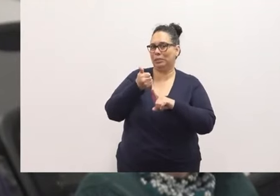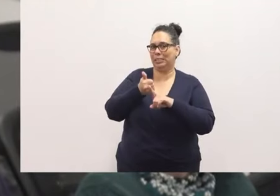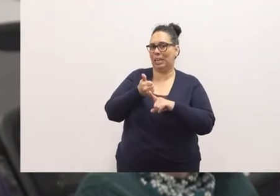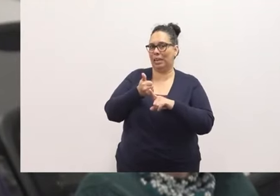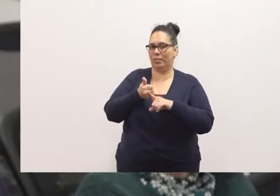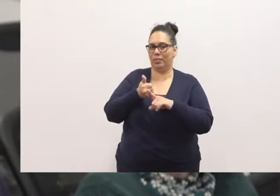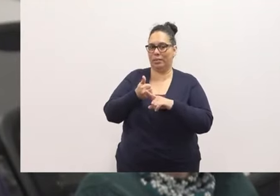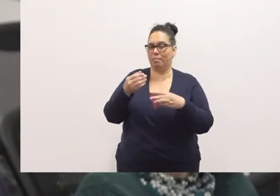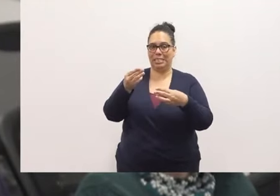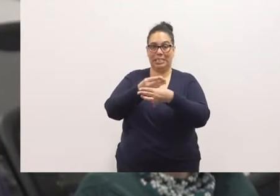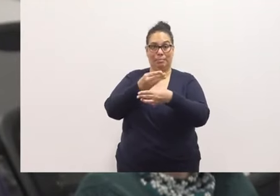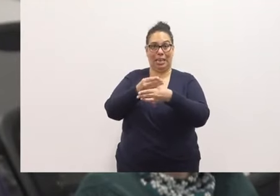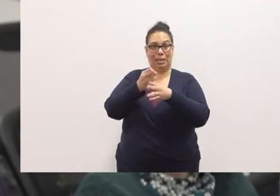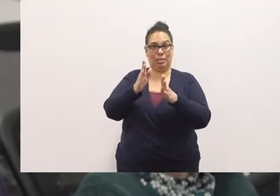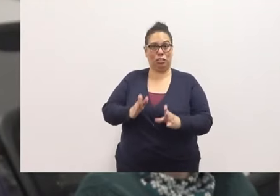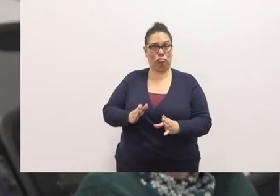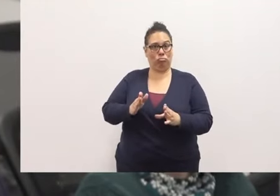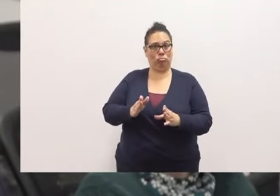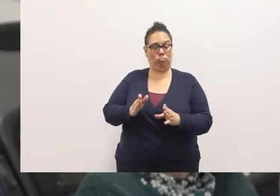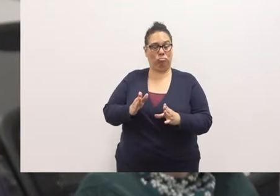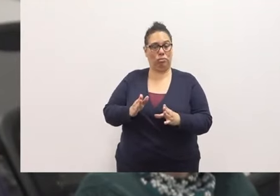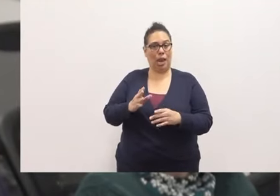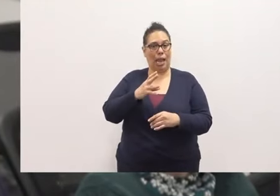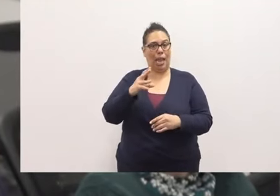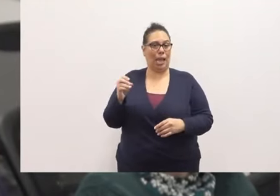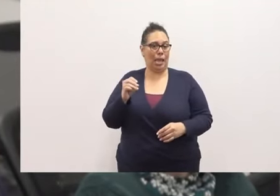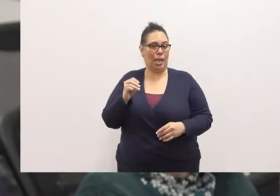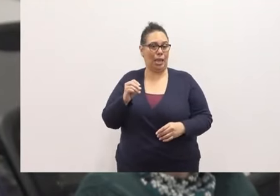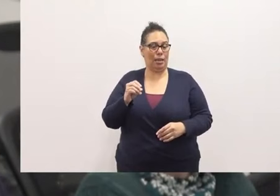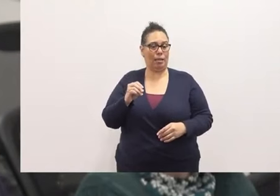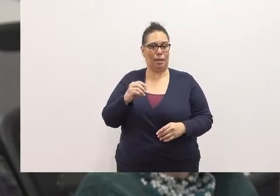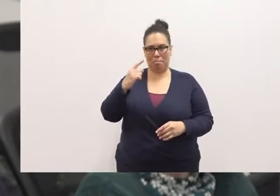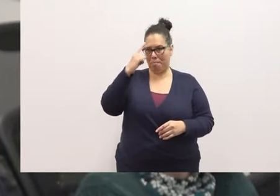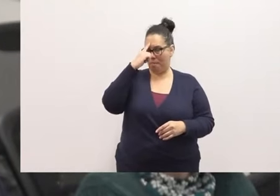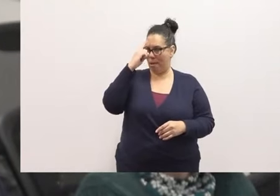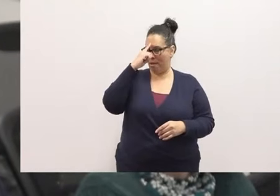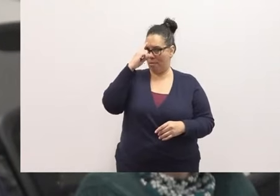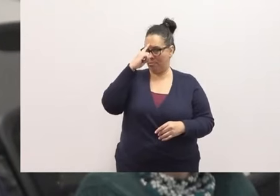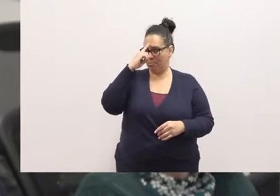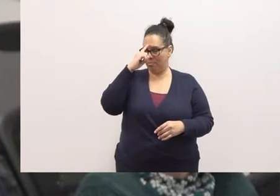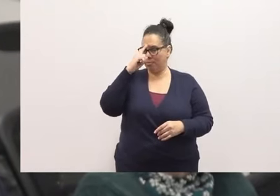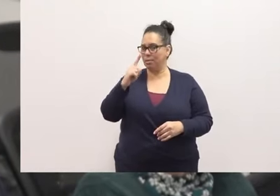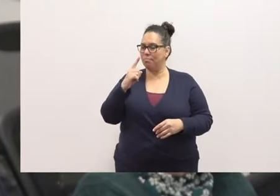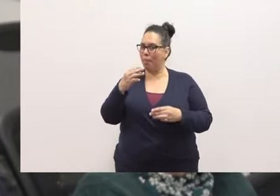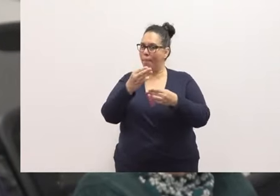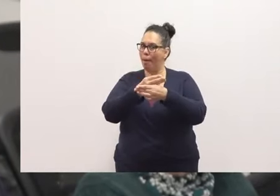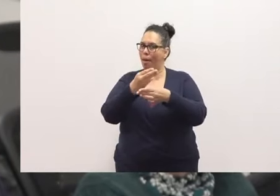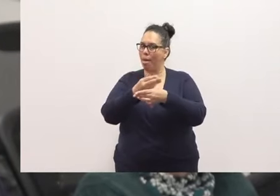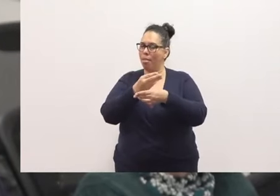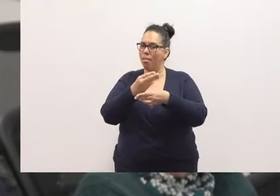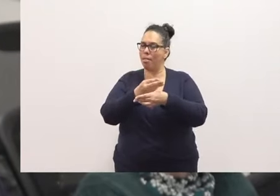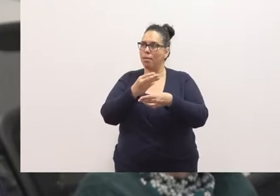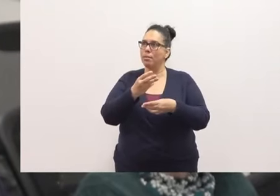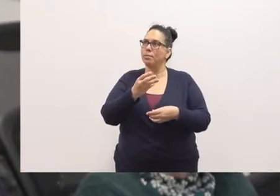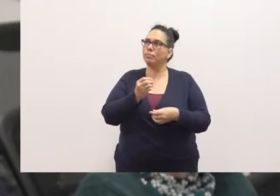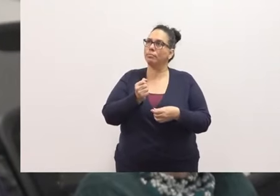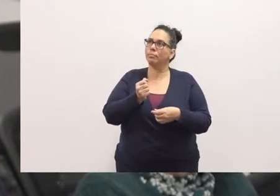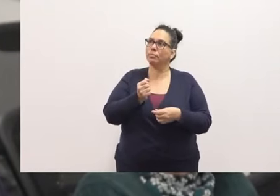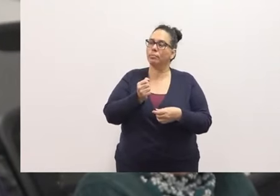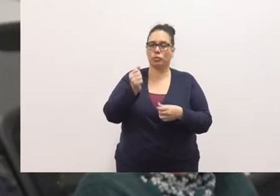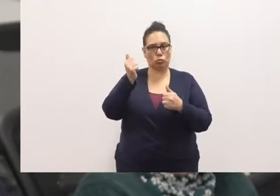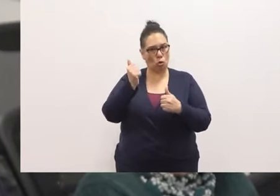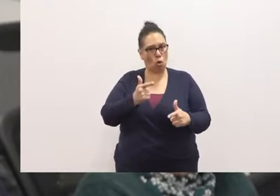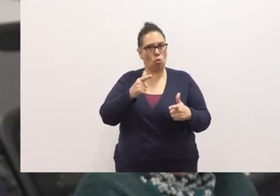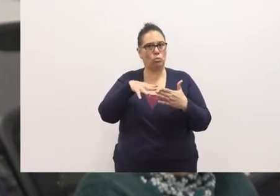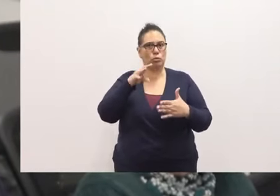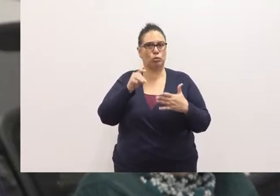as mathematicians, and having that mindset that math is something that all